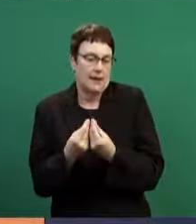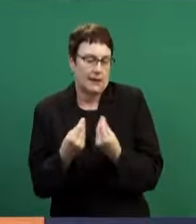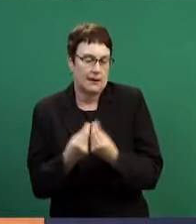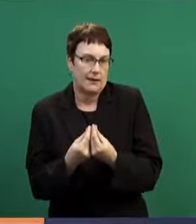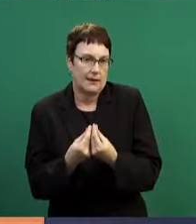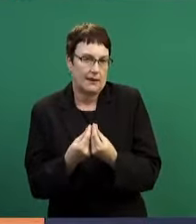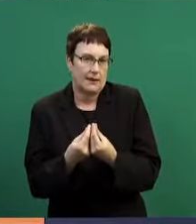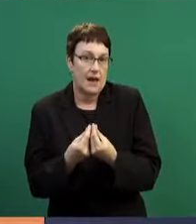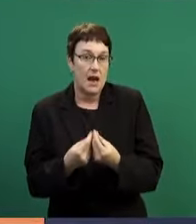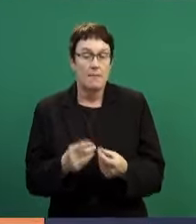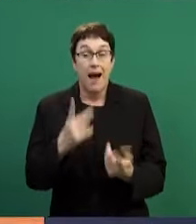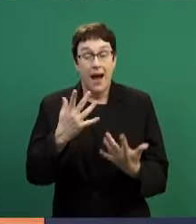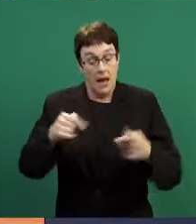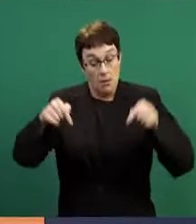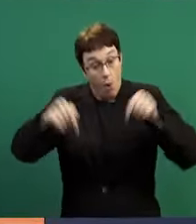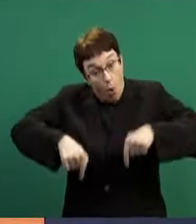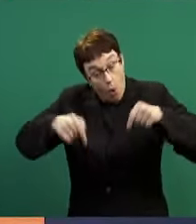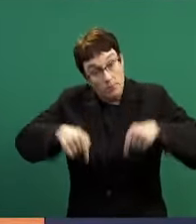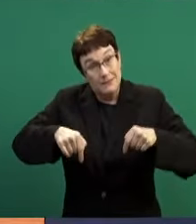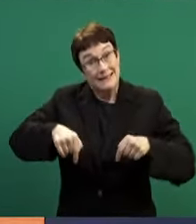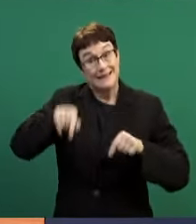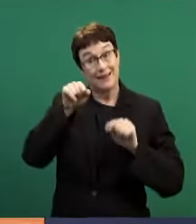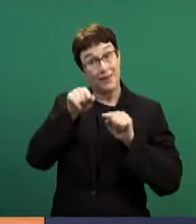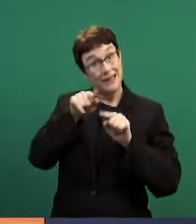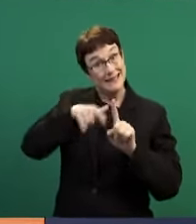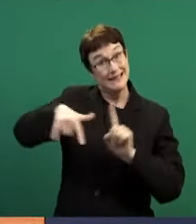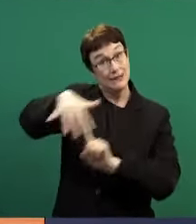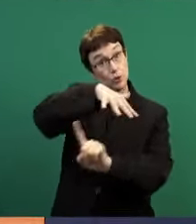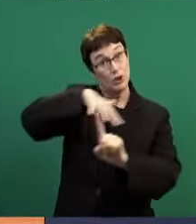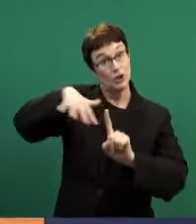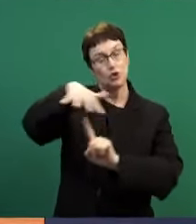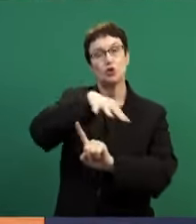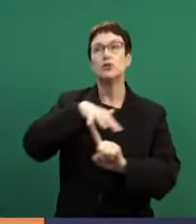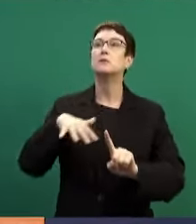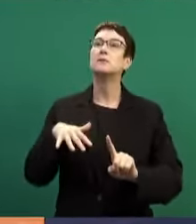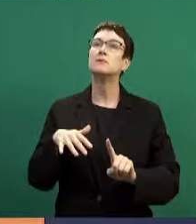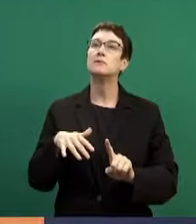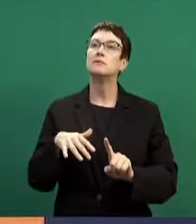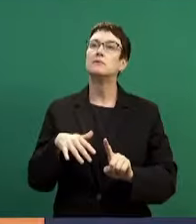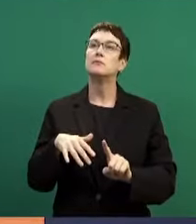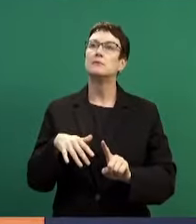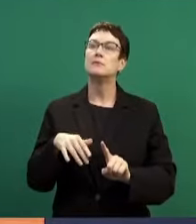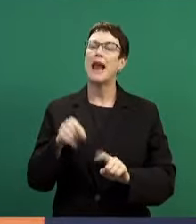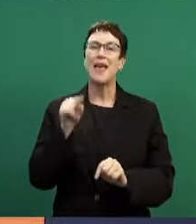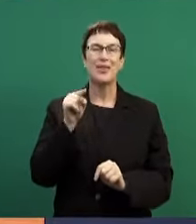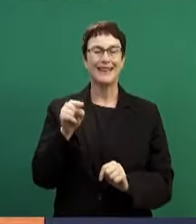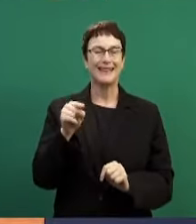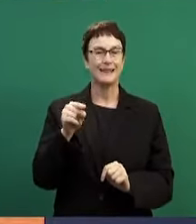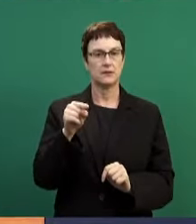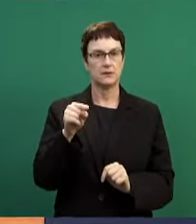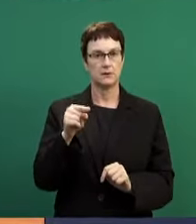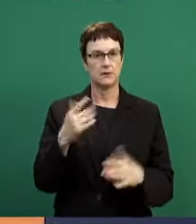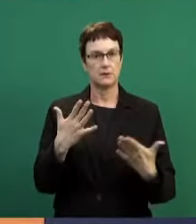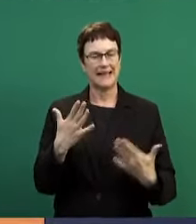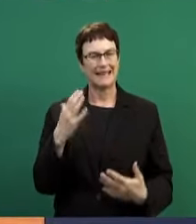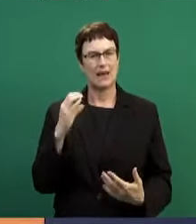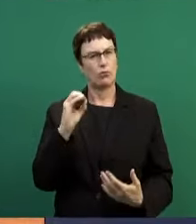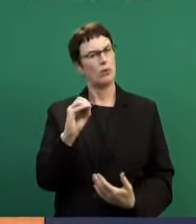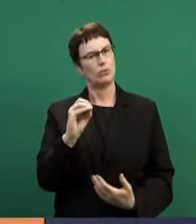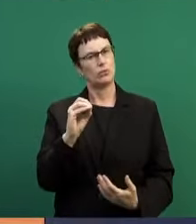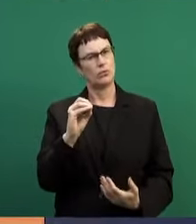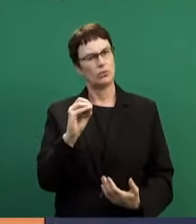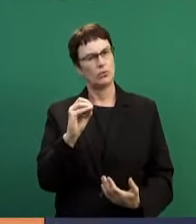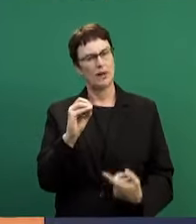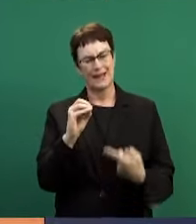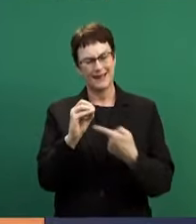The current situation, which is sit on it, it's zero. It's not sustainable